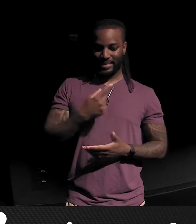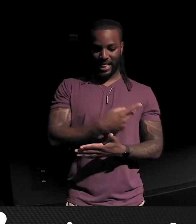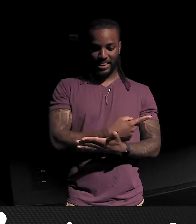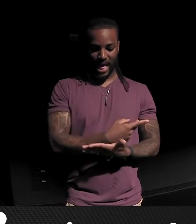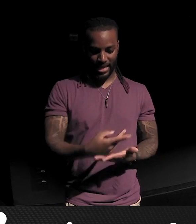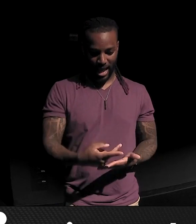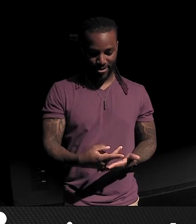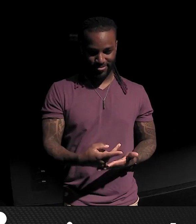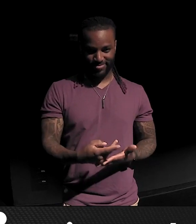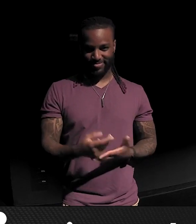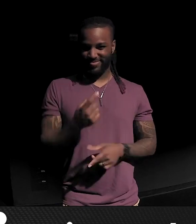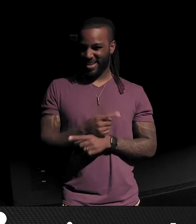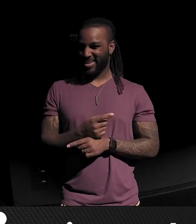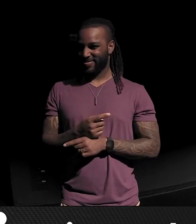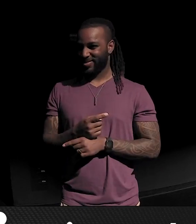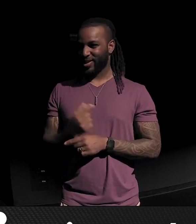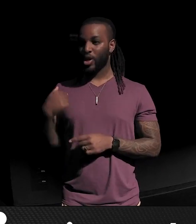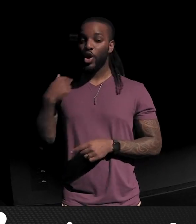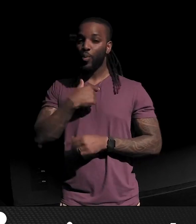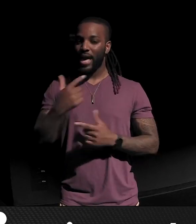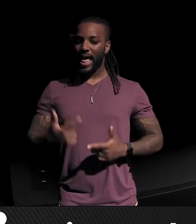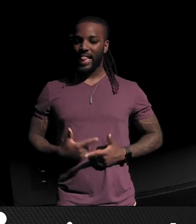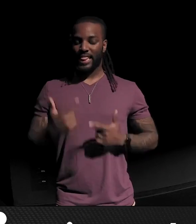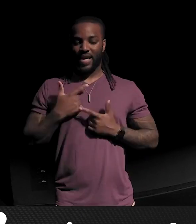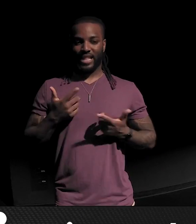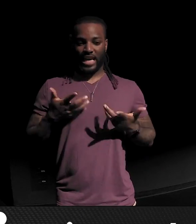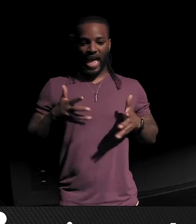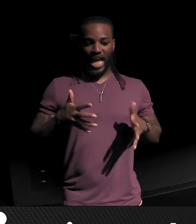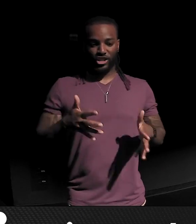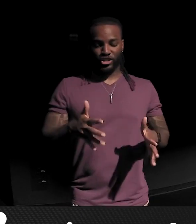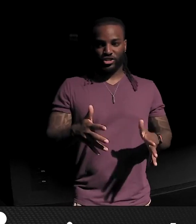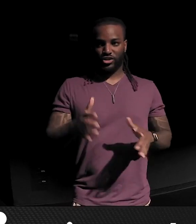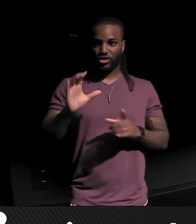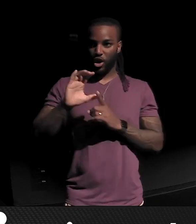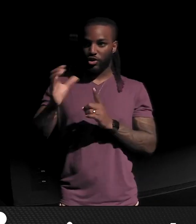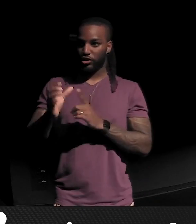right? We live in an anxious culture. There was a report